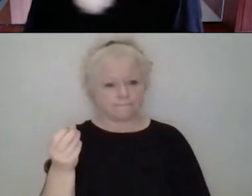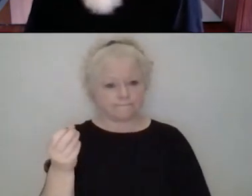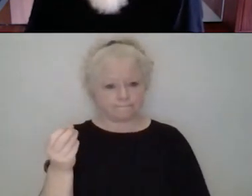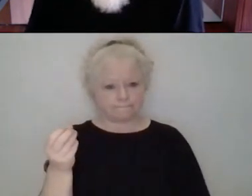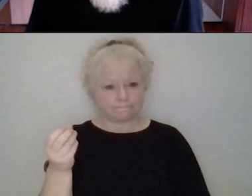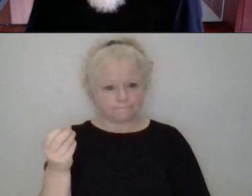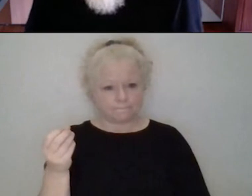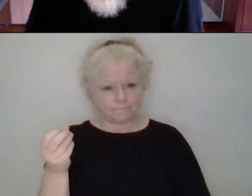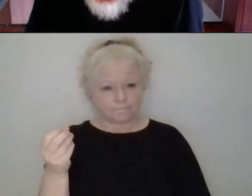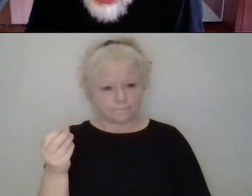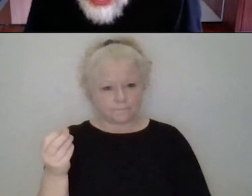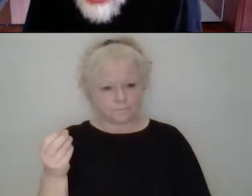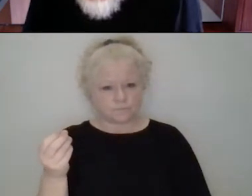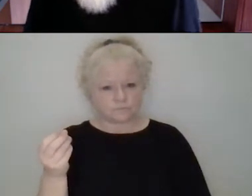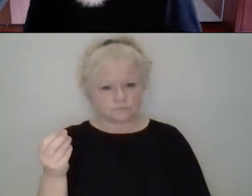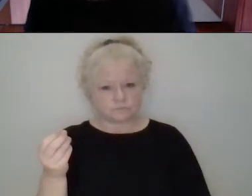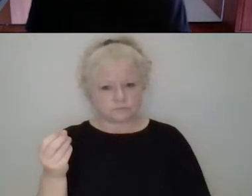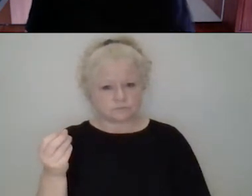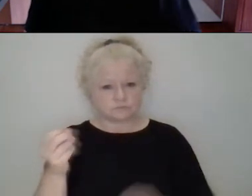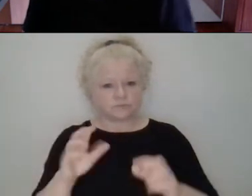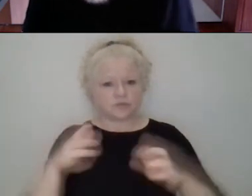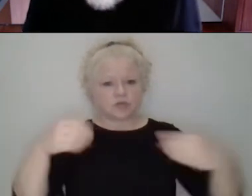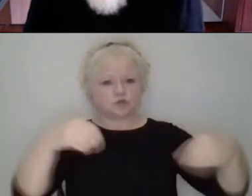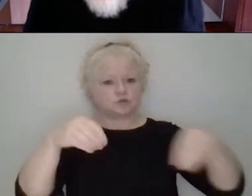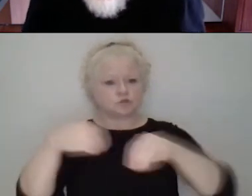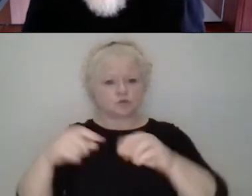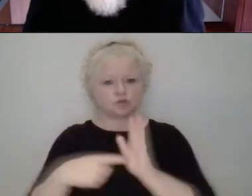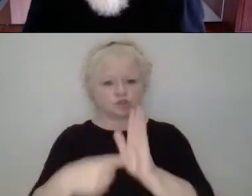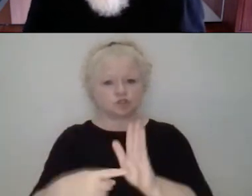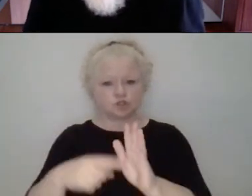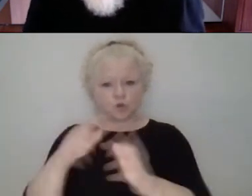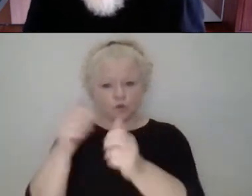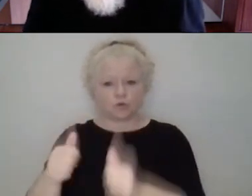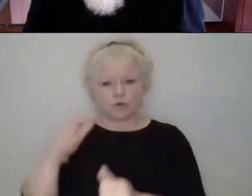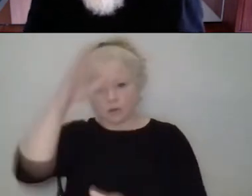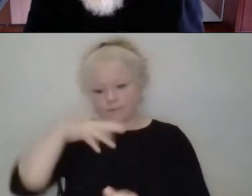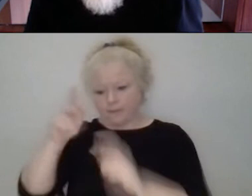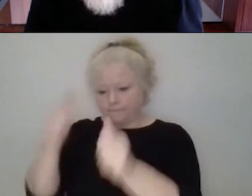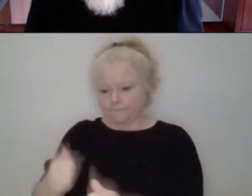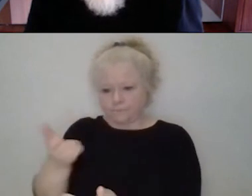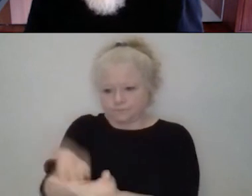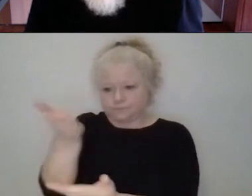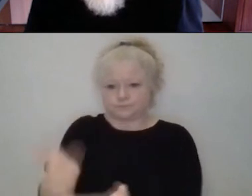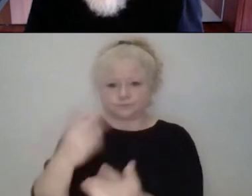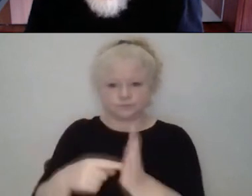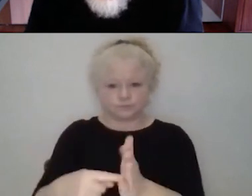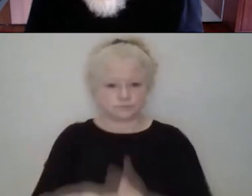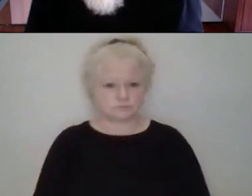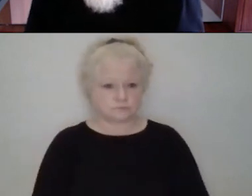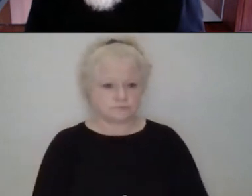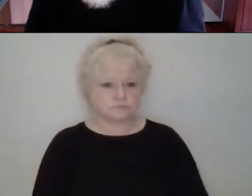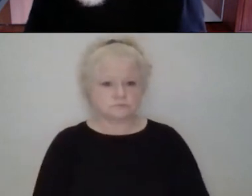the grab and go store. No, in a way it marks the grab and go. So with those elements that are